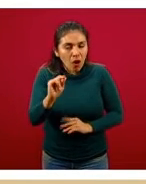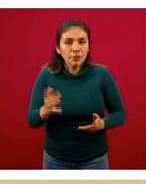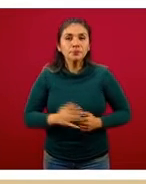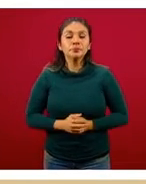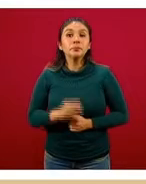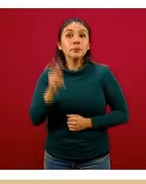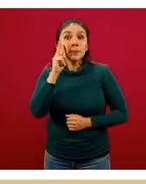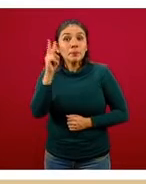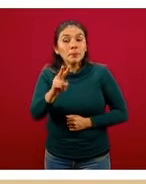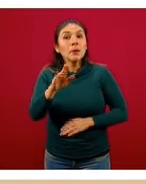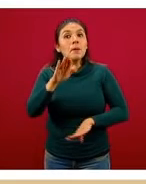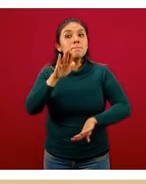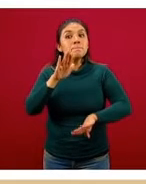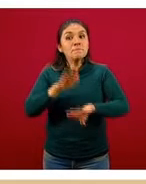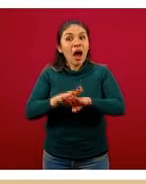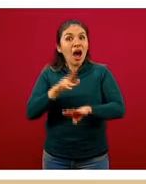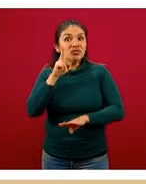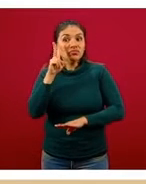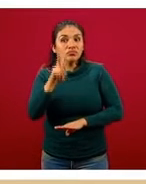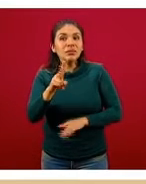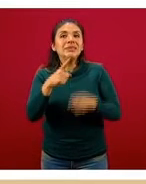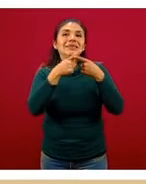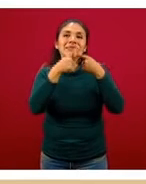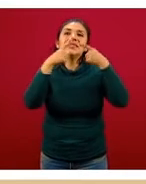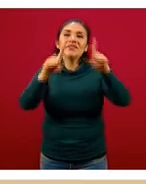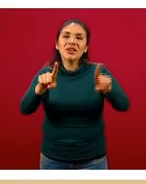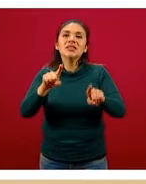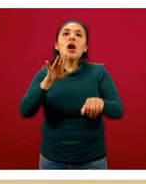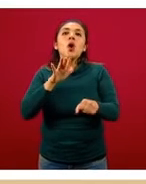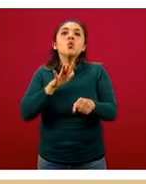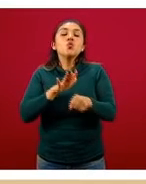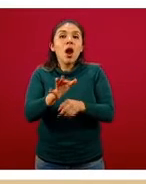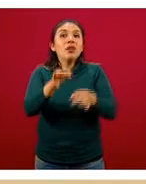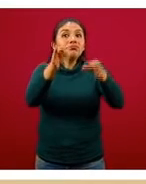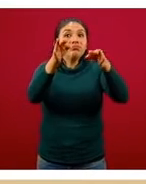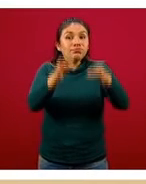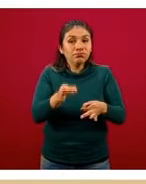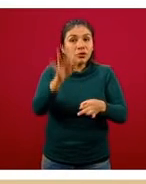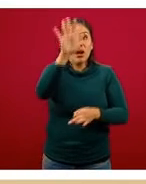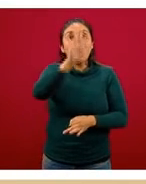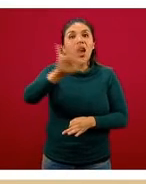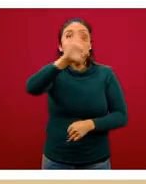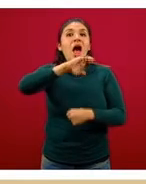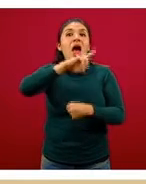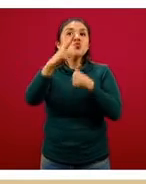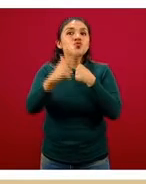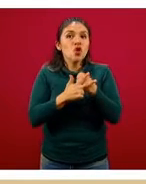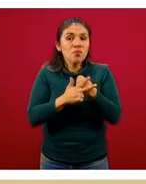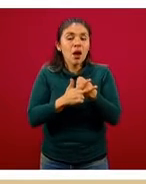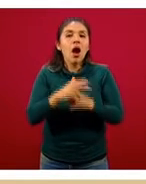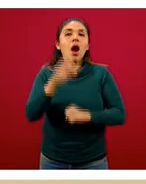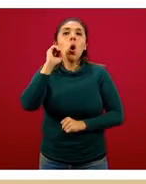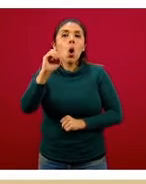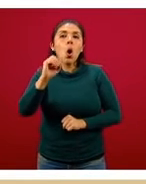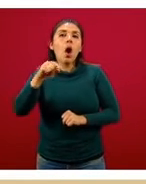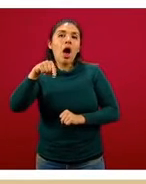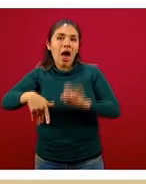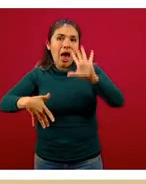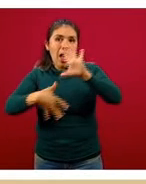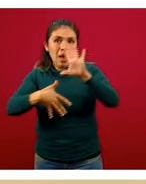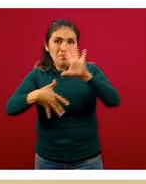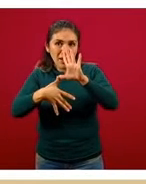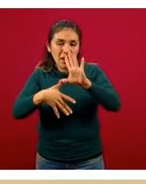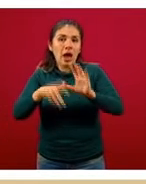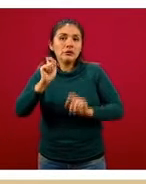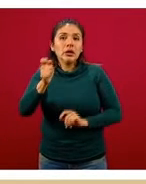showed symptoms during the past 14 days, worldwide is at a 34%. So we continue to see a decrease